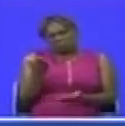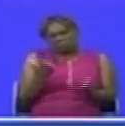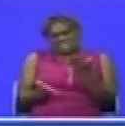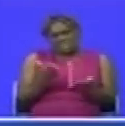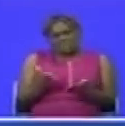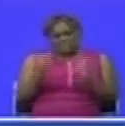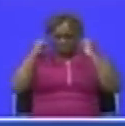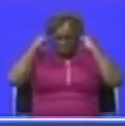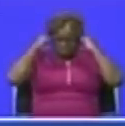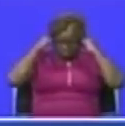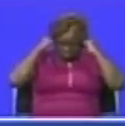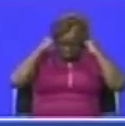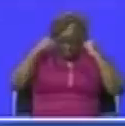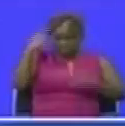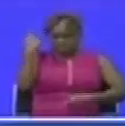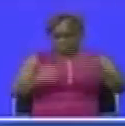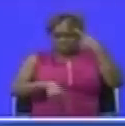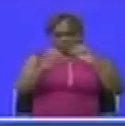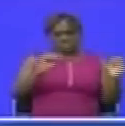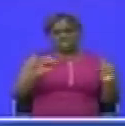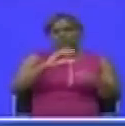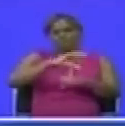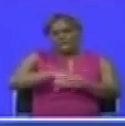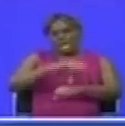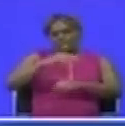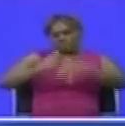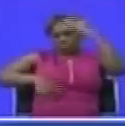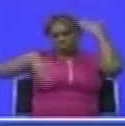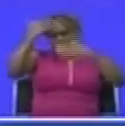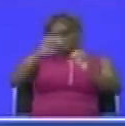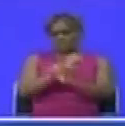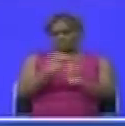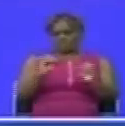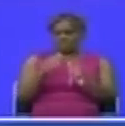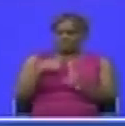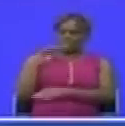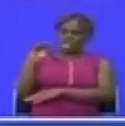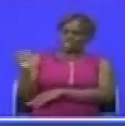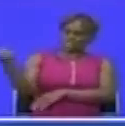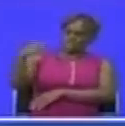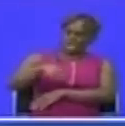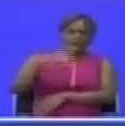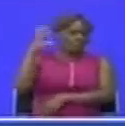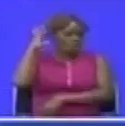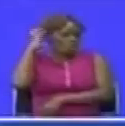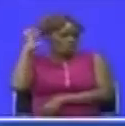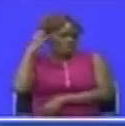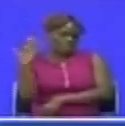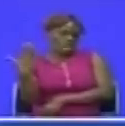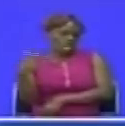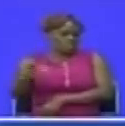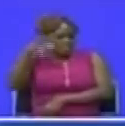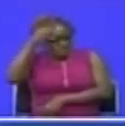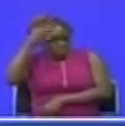walisoma lakini hawakupita, hawakupata grade ya kwenda university. Sasa ningewauliza wakuja hizi vitu za mikono wakuja